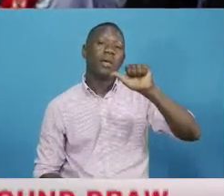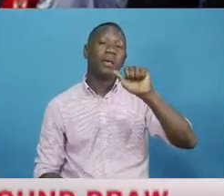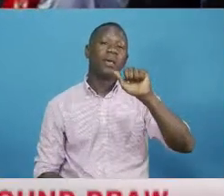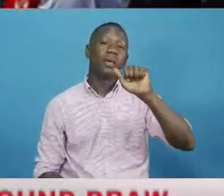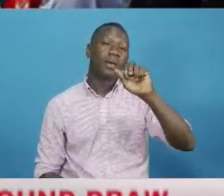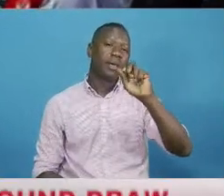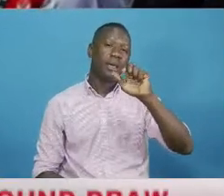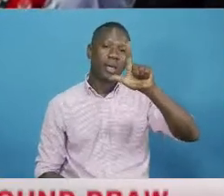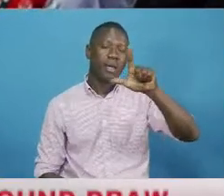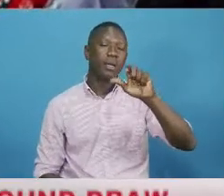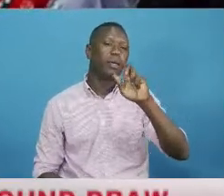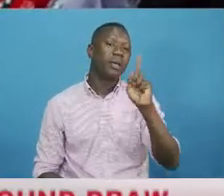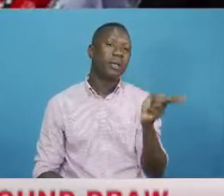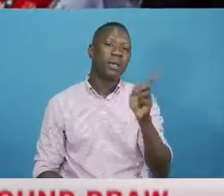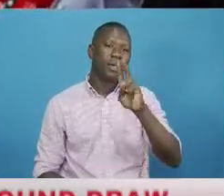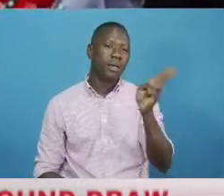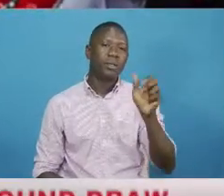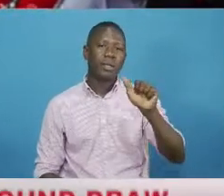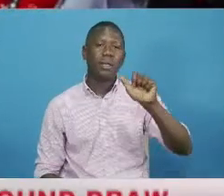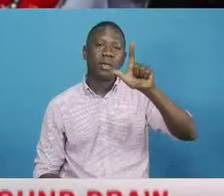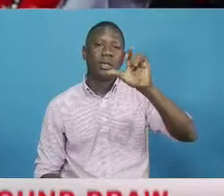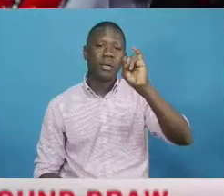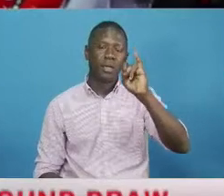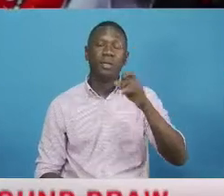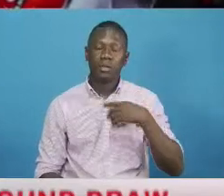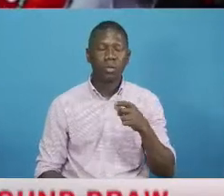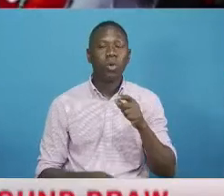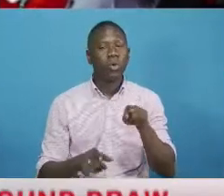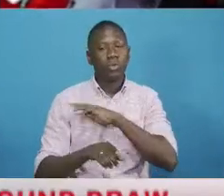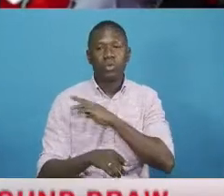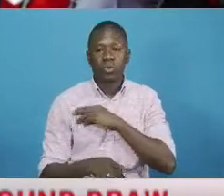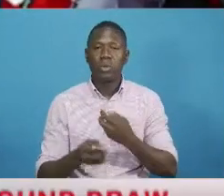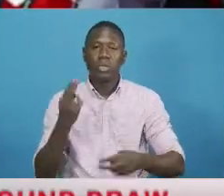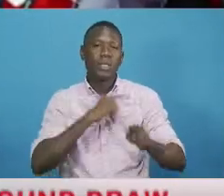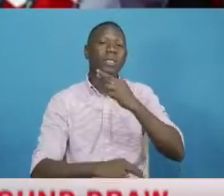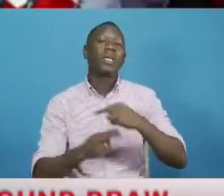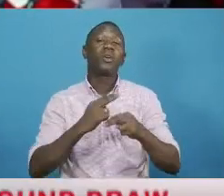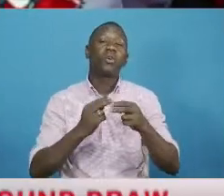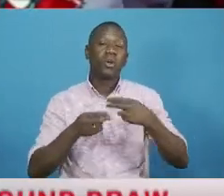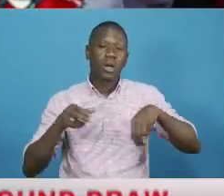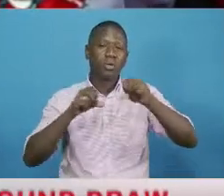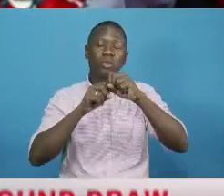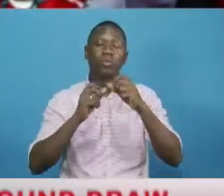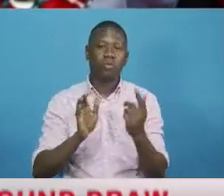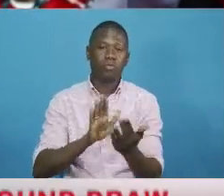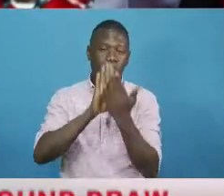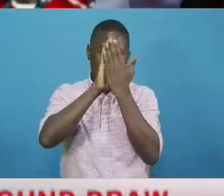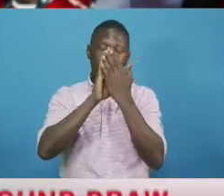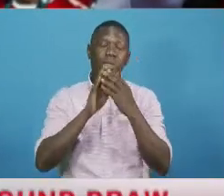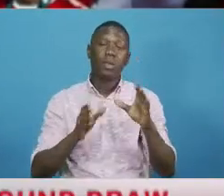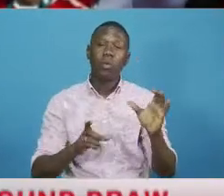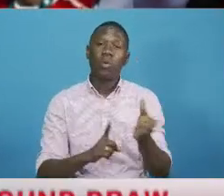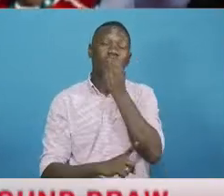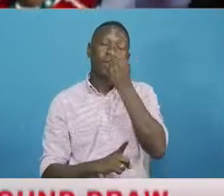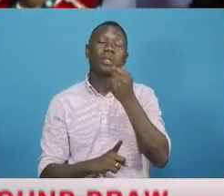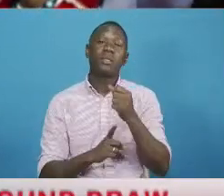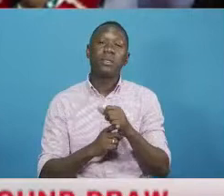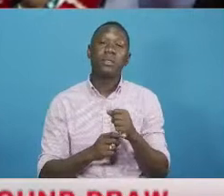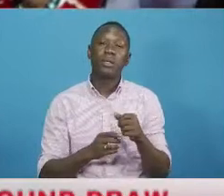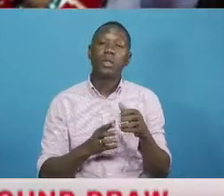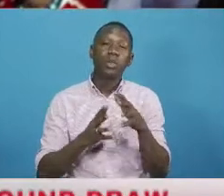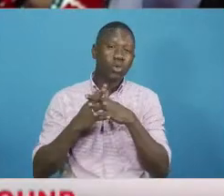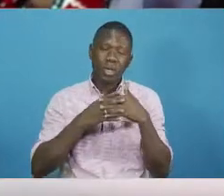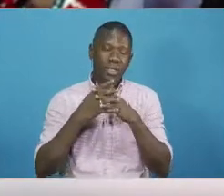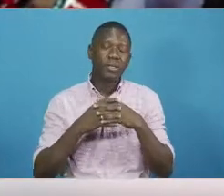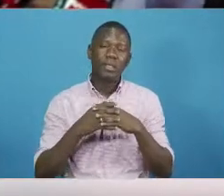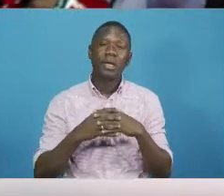two editions of this competition, will only enter the second round to face the winner of the double-header between US Gendarmerie Nationale of